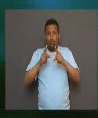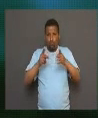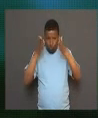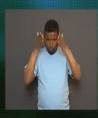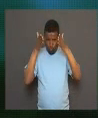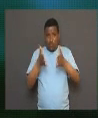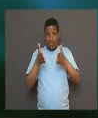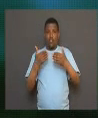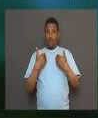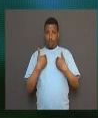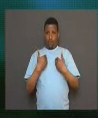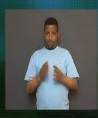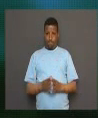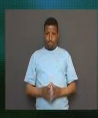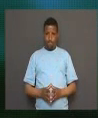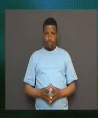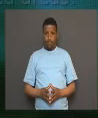concentrations?